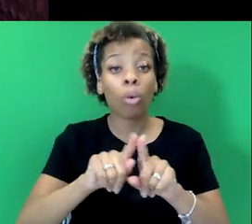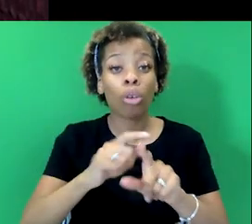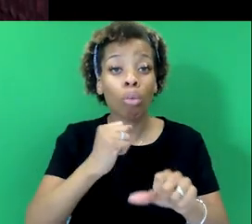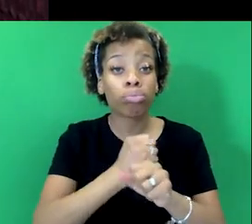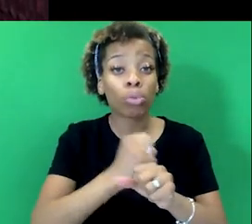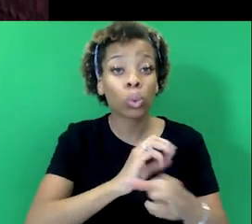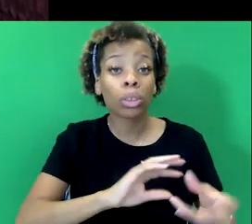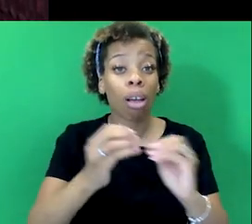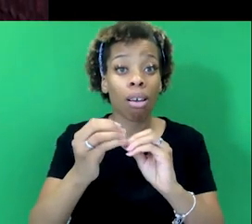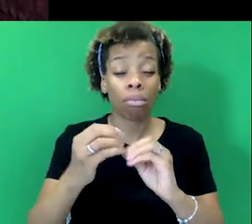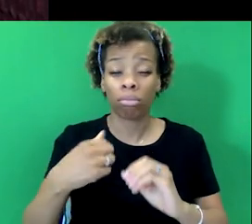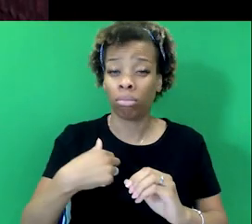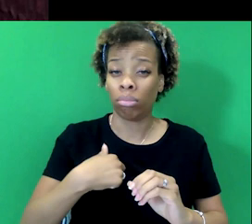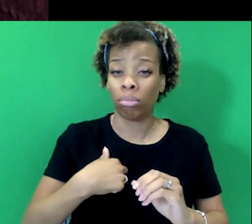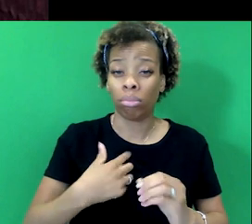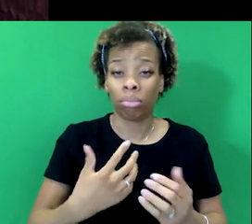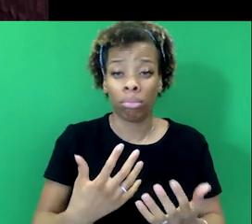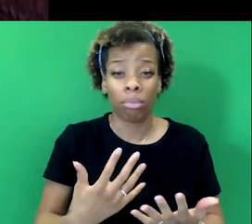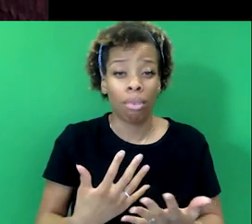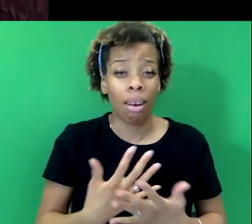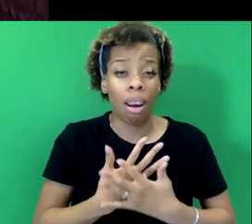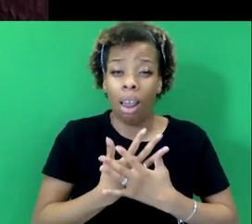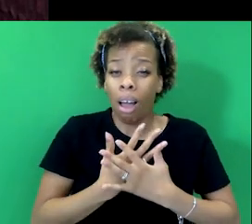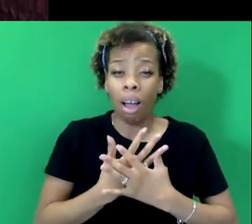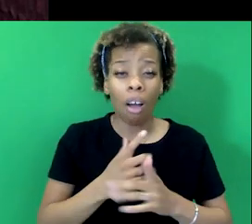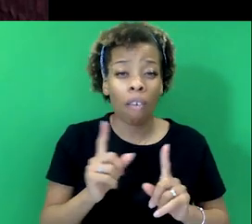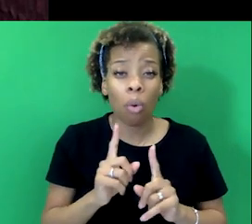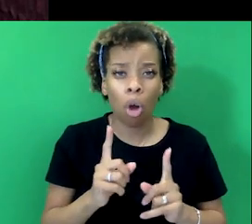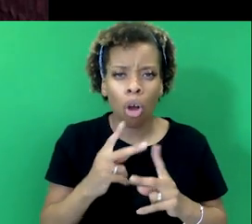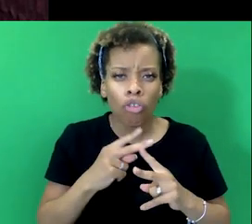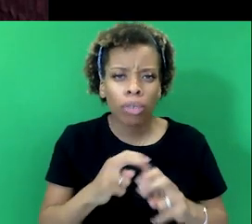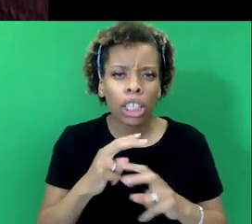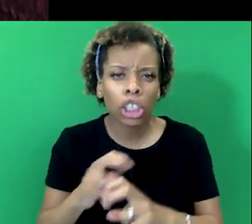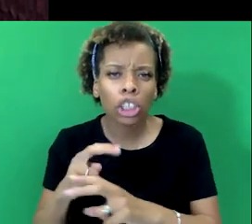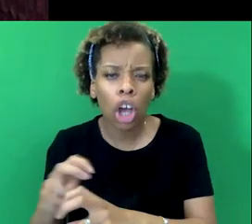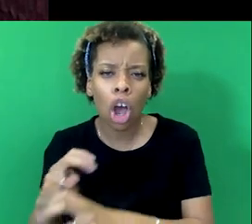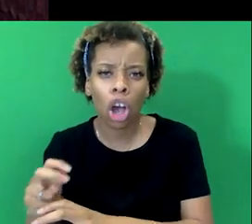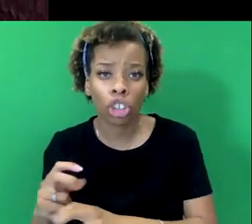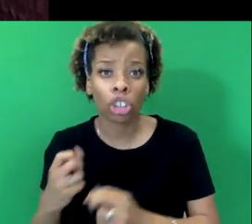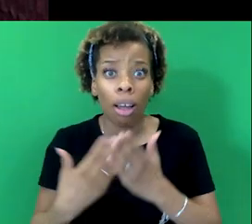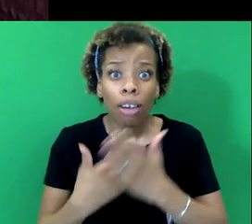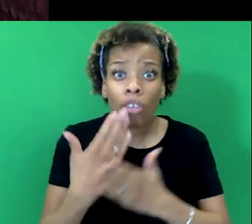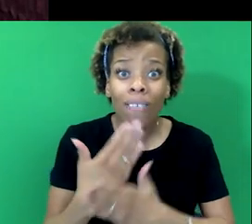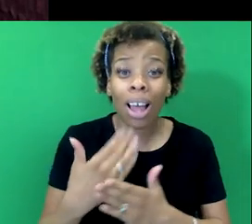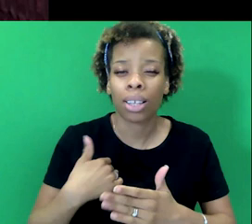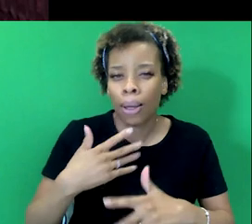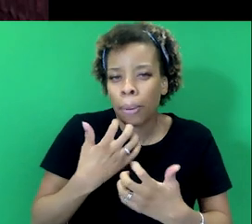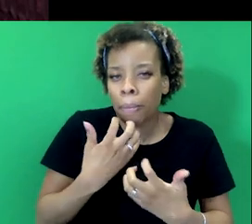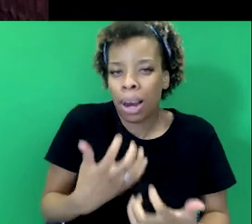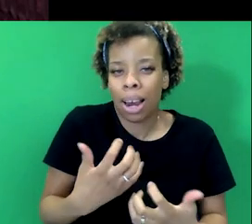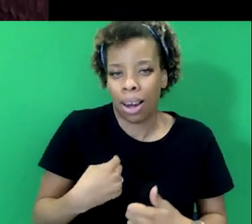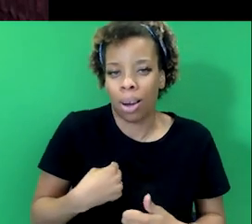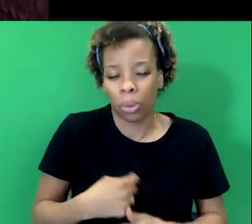about, I love news and current affairs and I love research. And I believe that in order